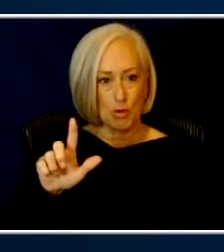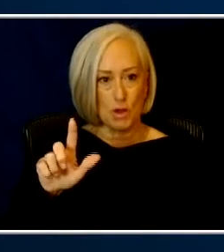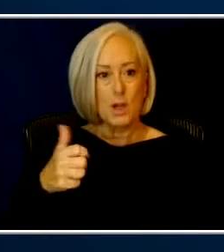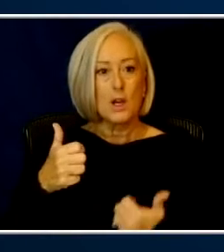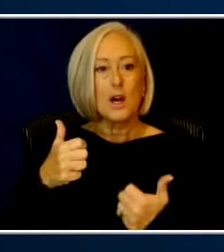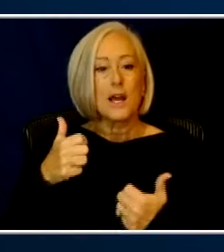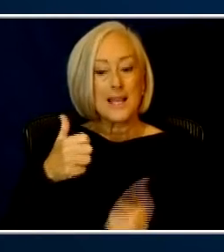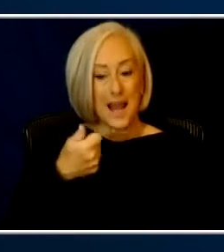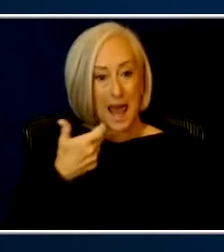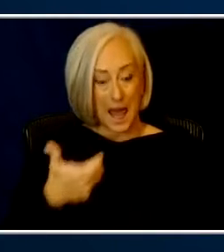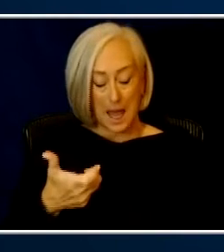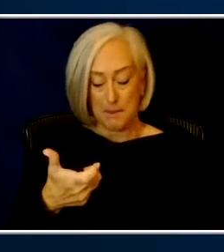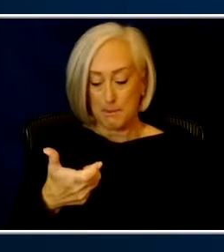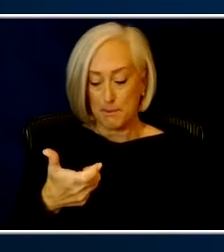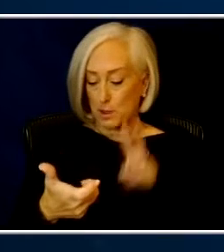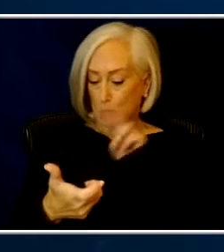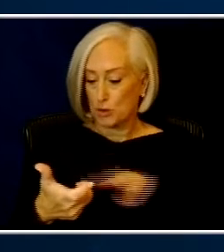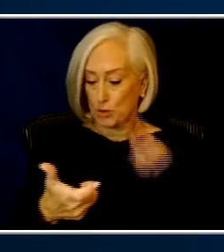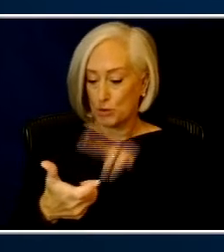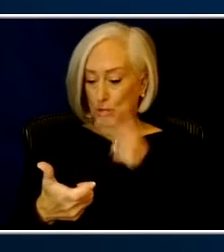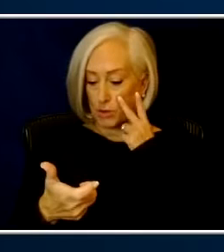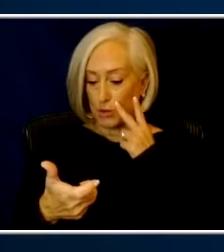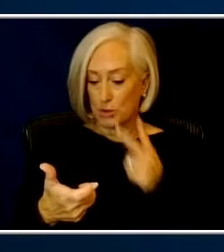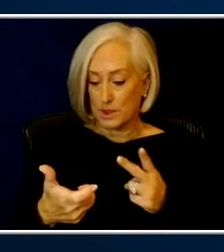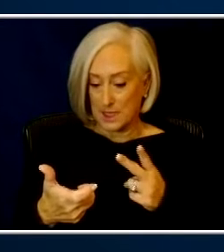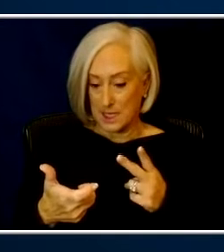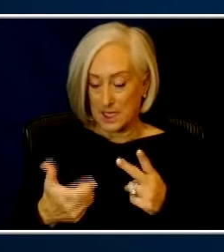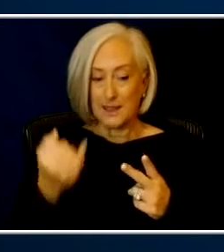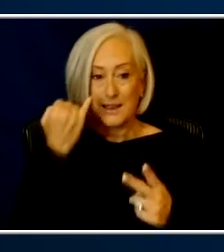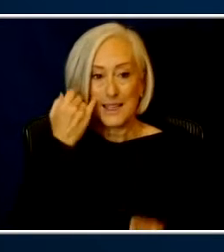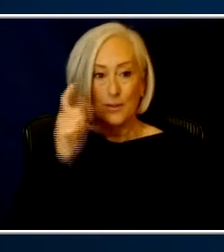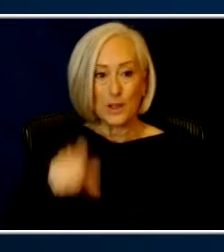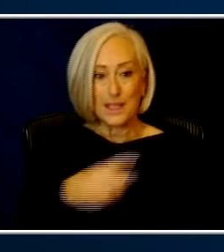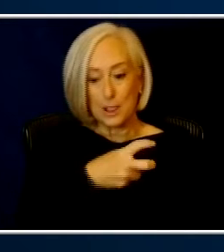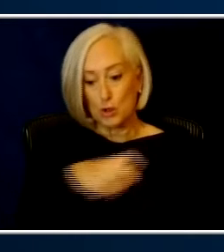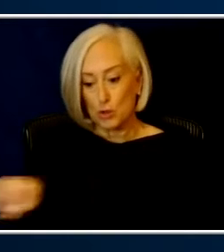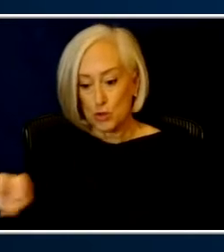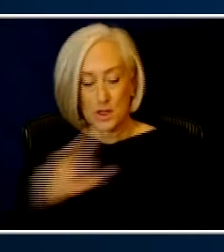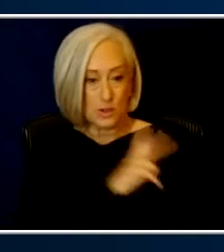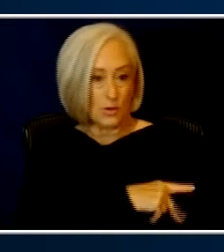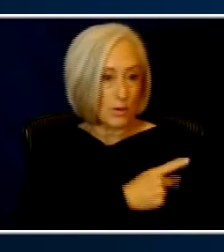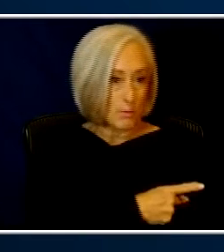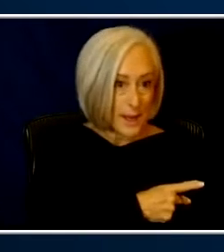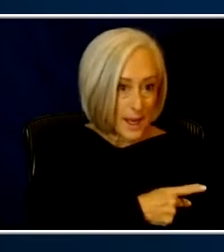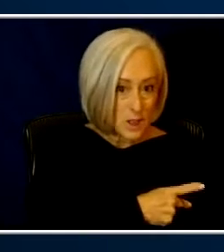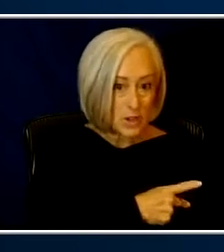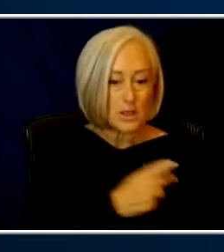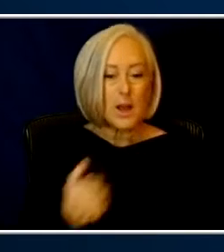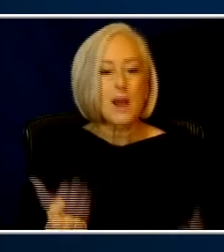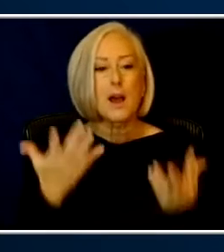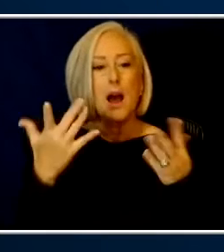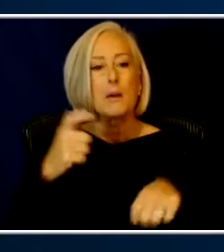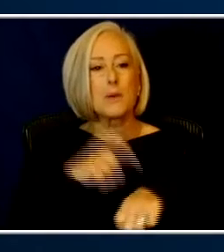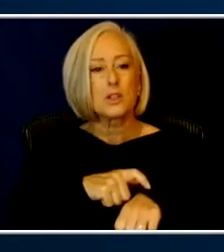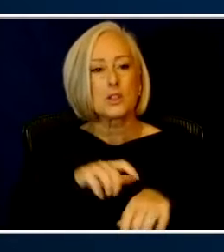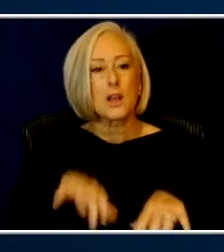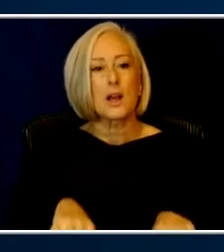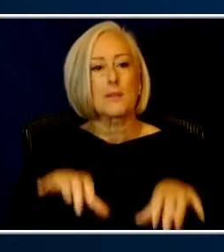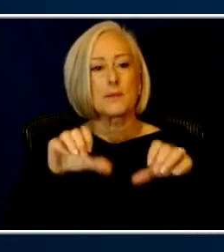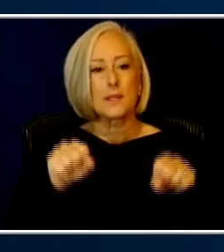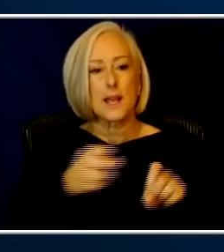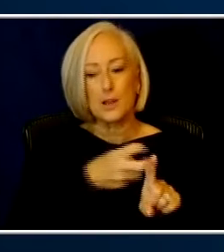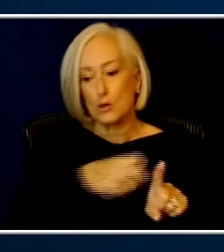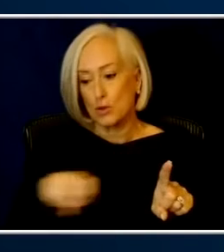us to monitor how long and for what reasons people are not getting transferred back to the out of a rural hospital into